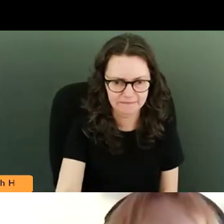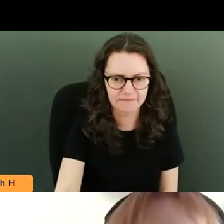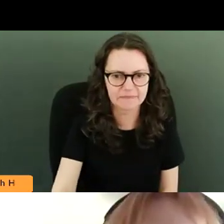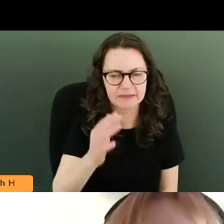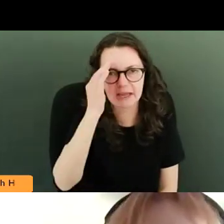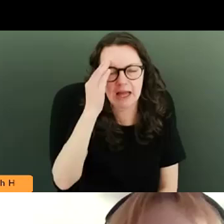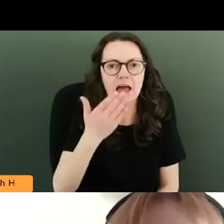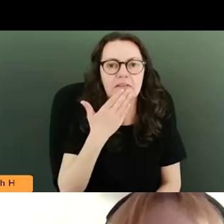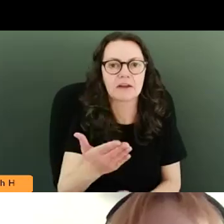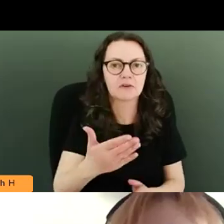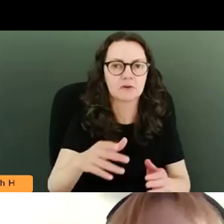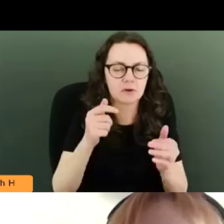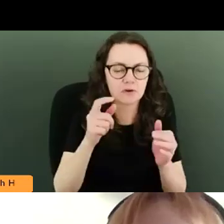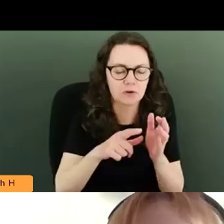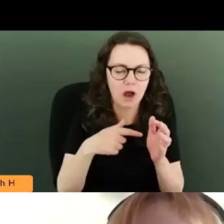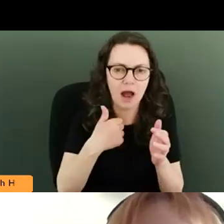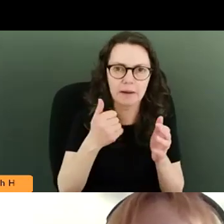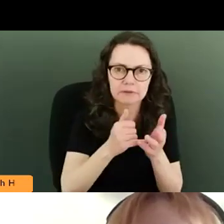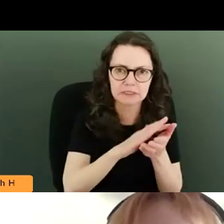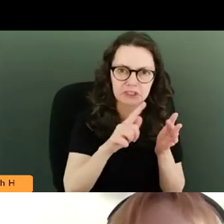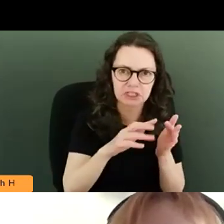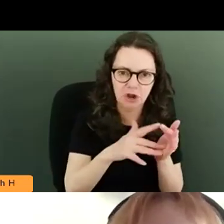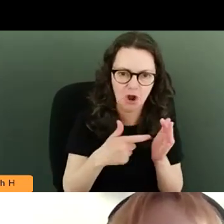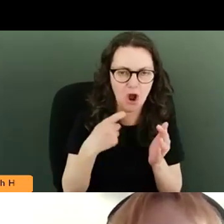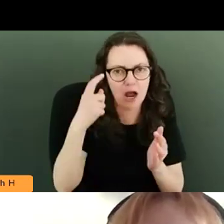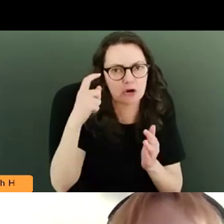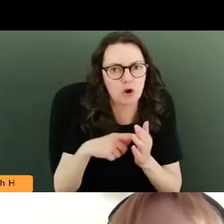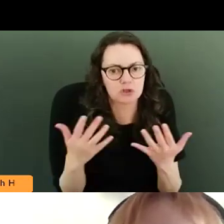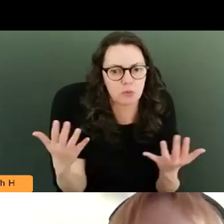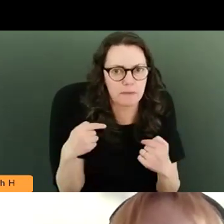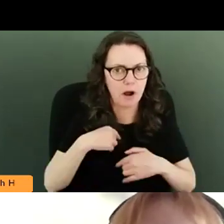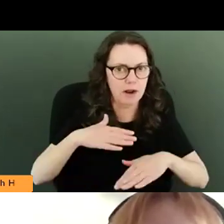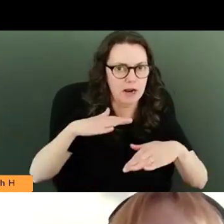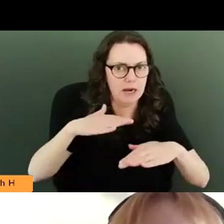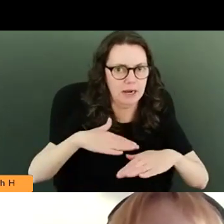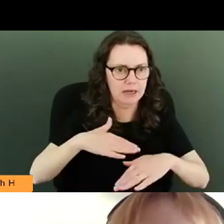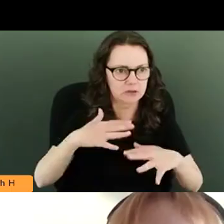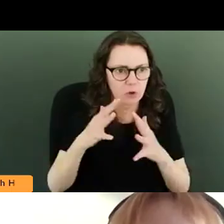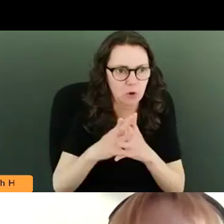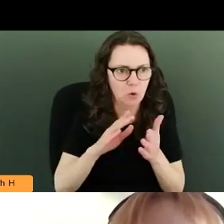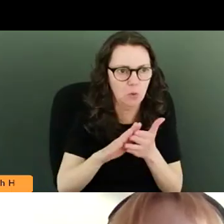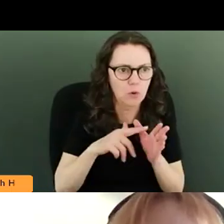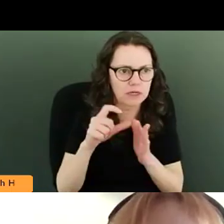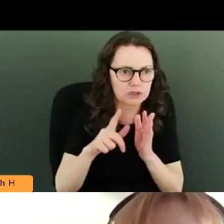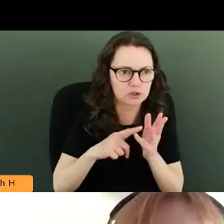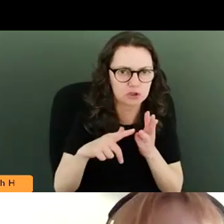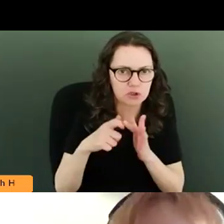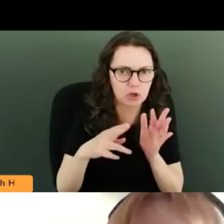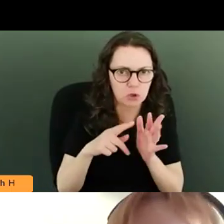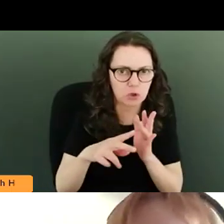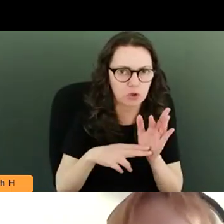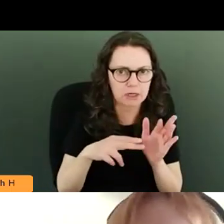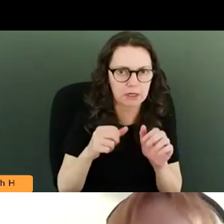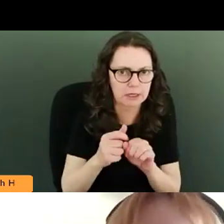I use she, her pronouns, and I'd like to acknowledge that I am sitting on Whadjuk Noongar land here in